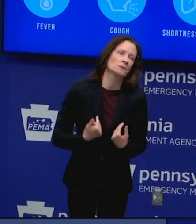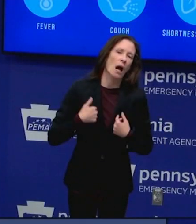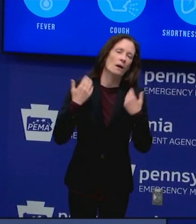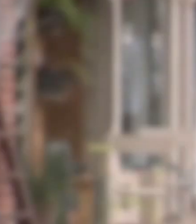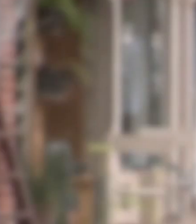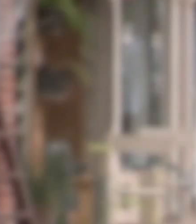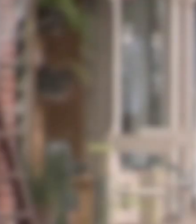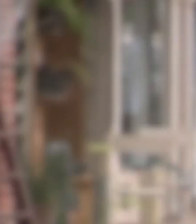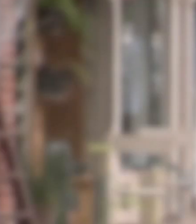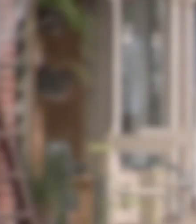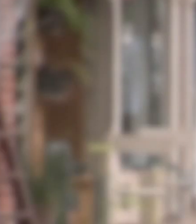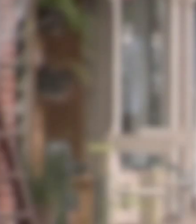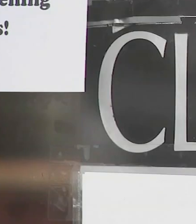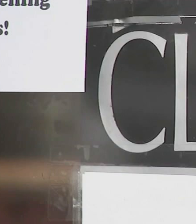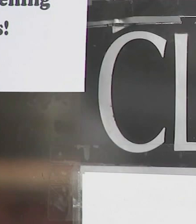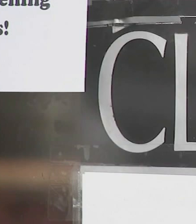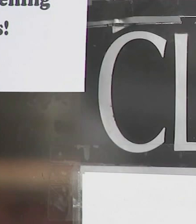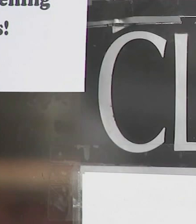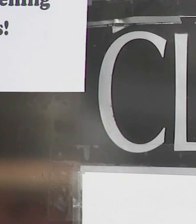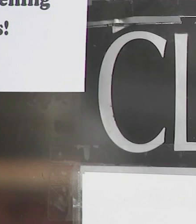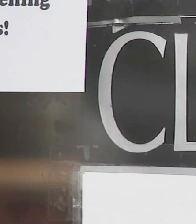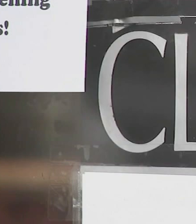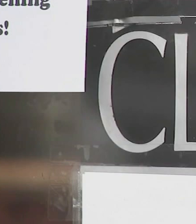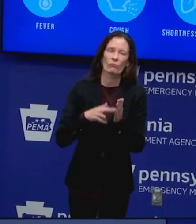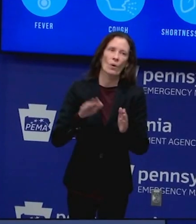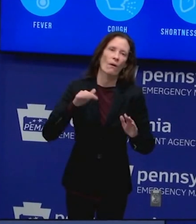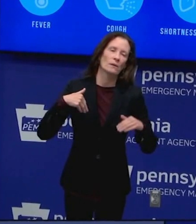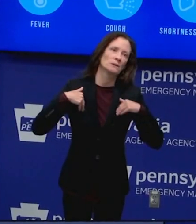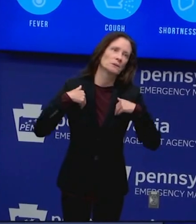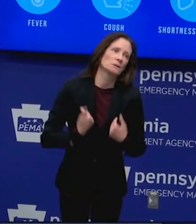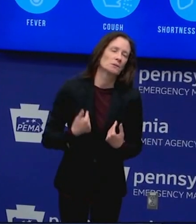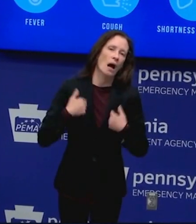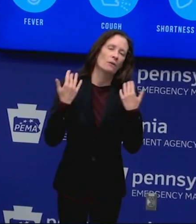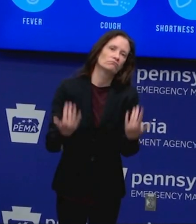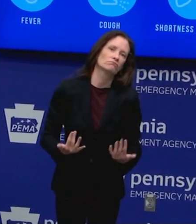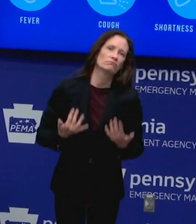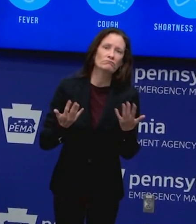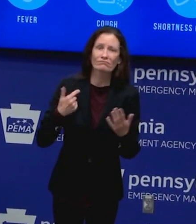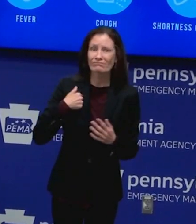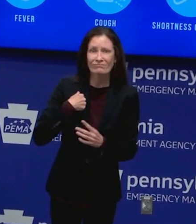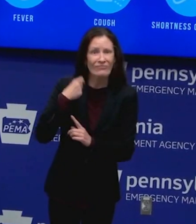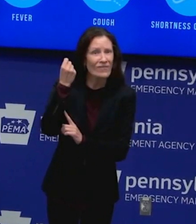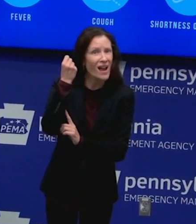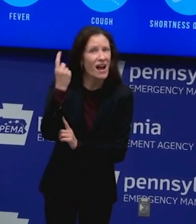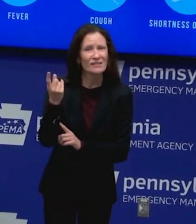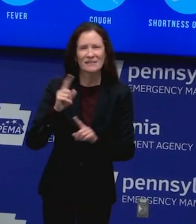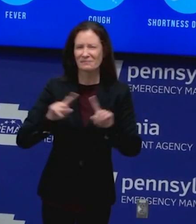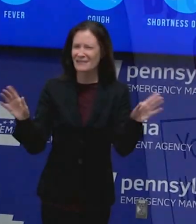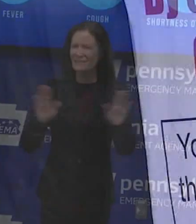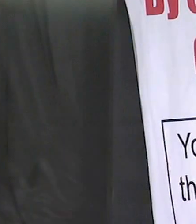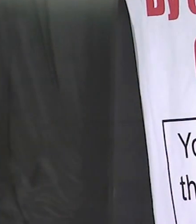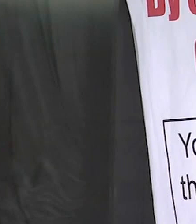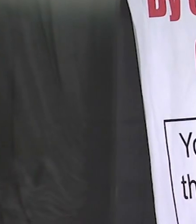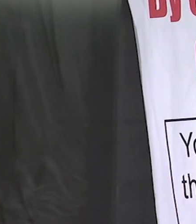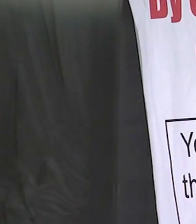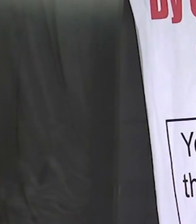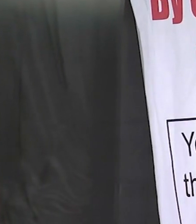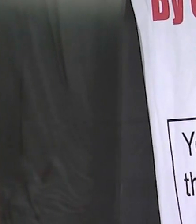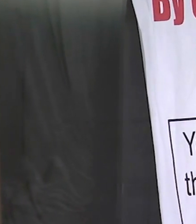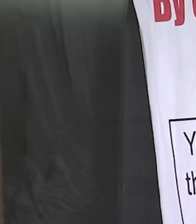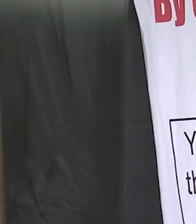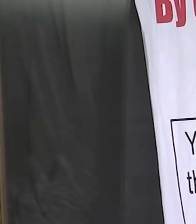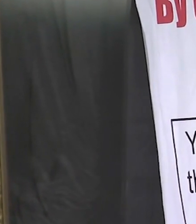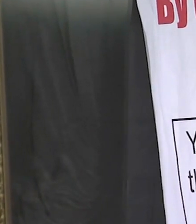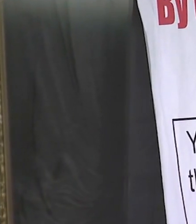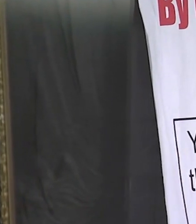governor's approval, but other counties are threatening to do so. Governor Wolf called such proposed acts cowardly and said those